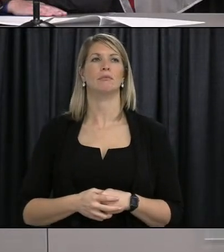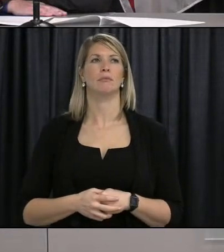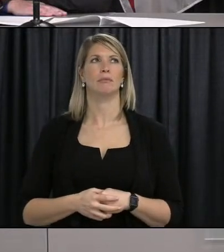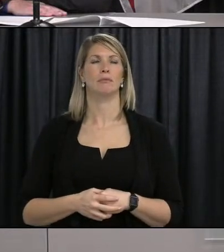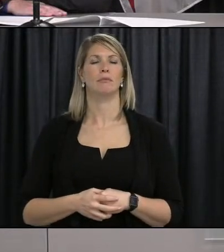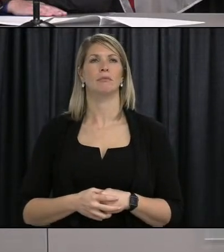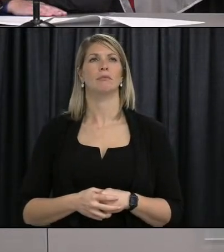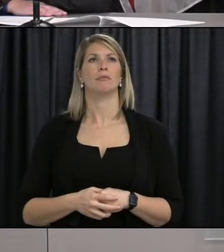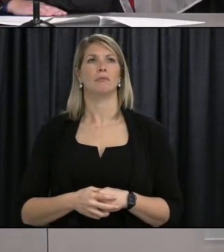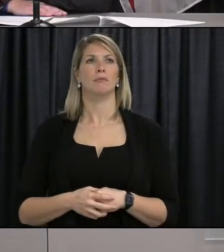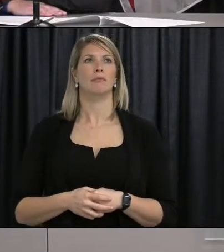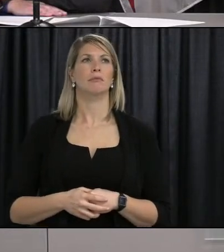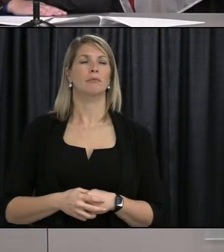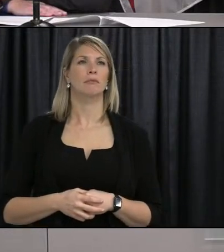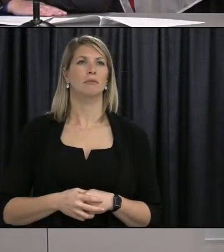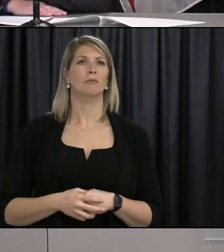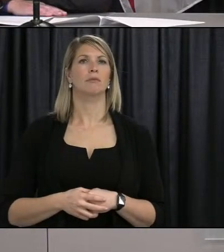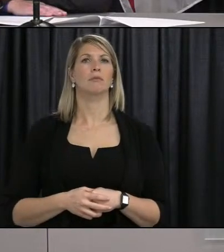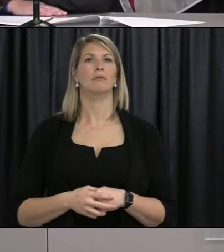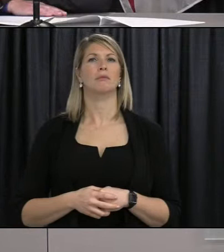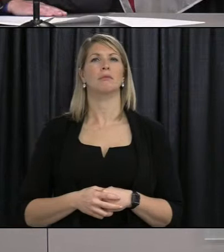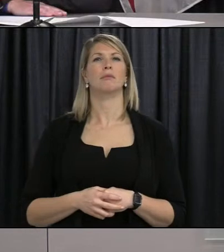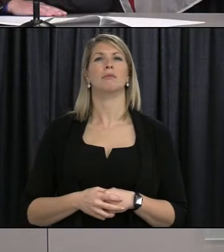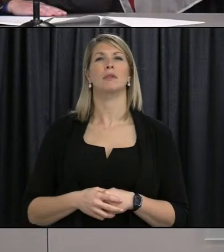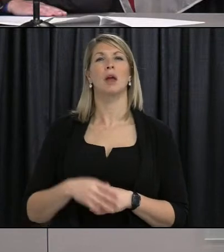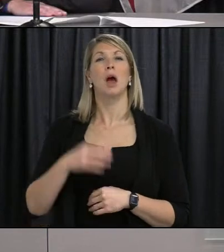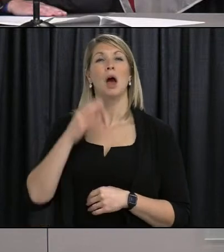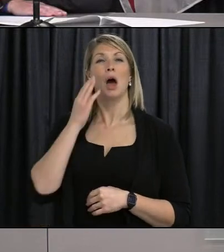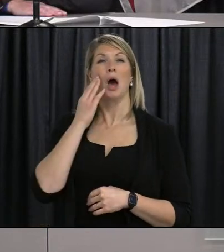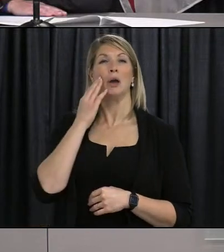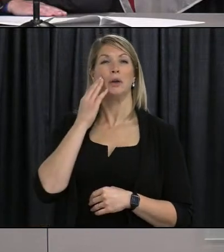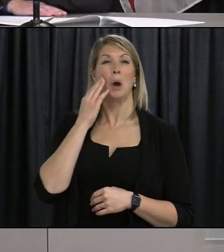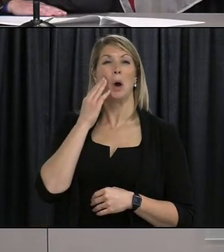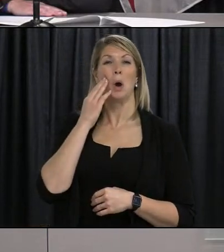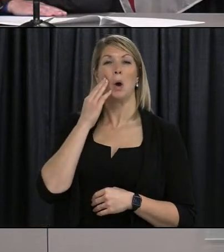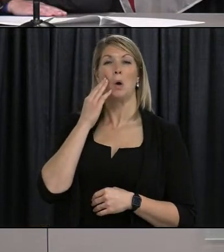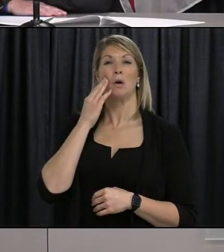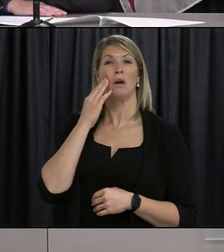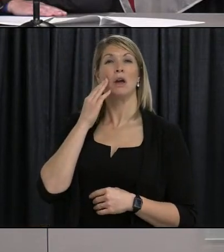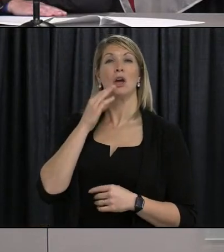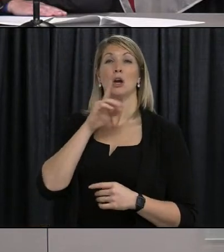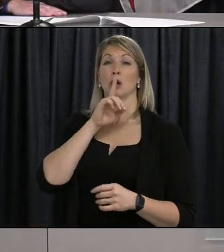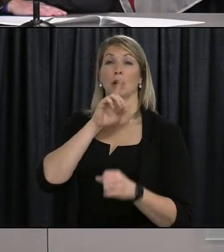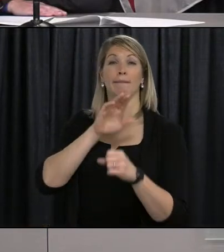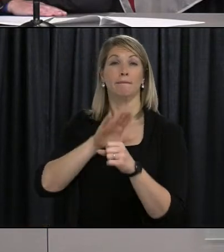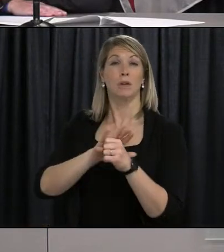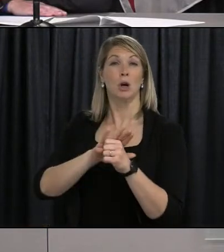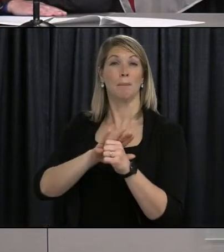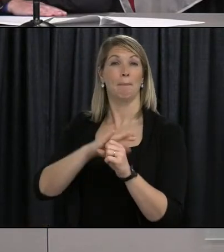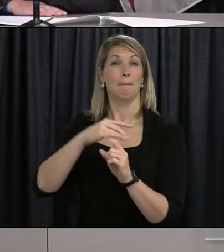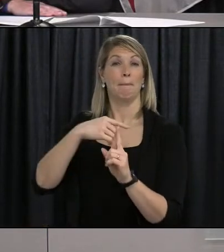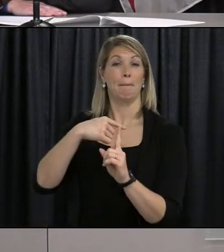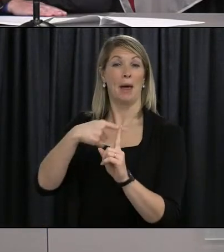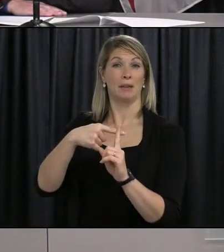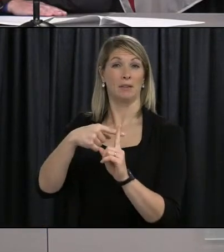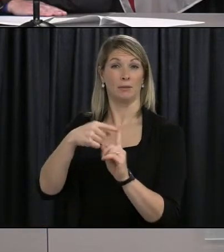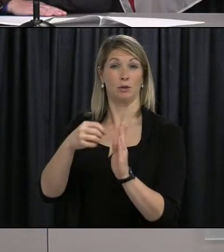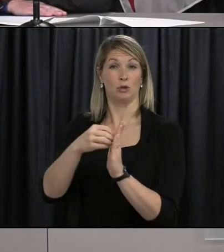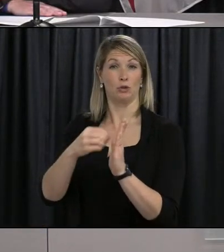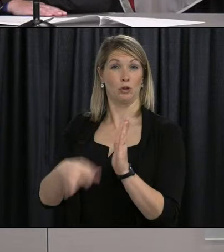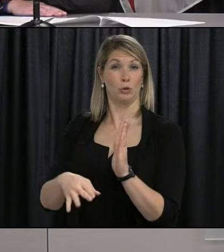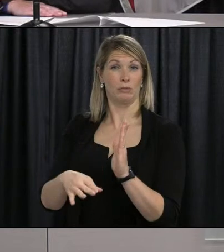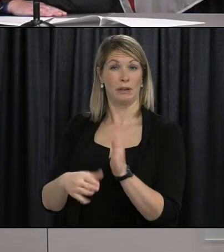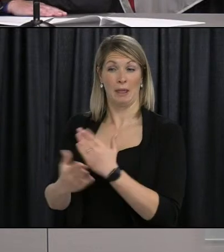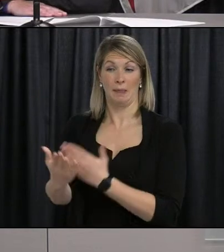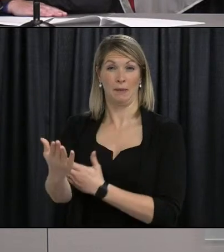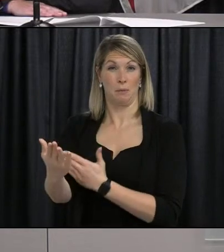I know that you mentioned that the positive test was confirmed just after 8 o'clock this morning, so I imagine a lot of students were probably